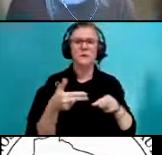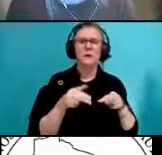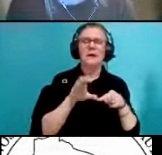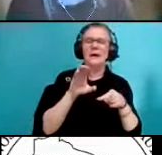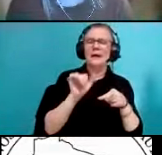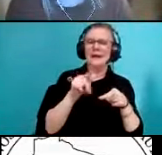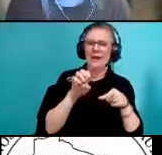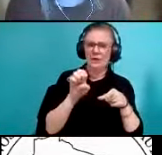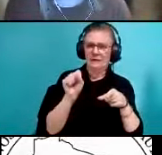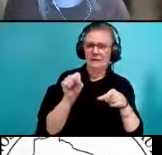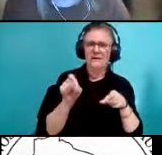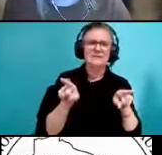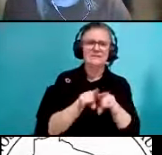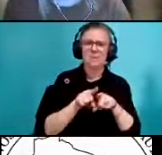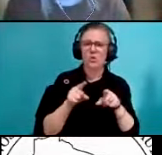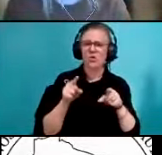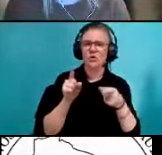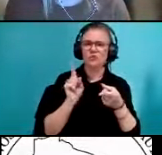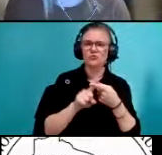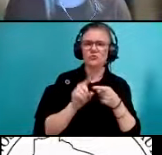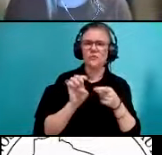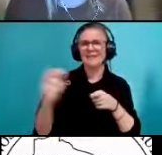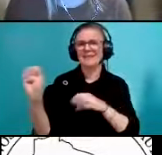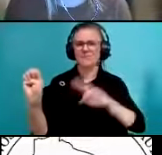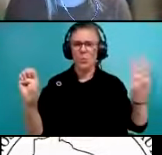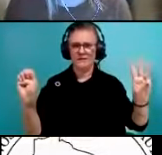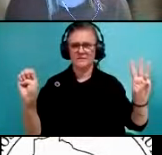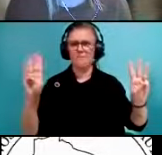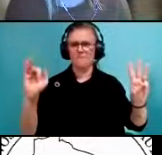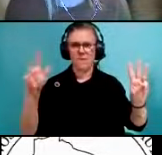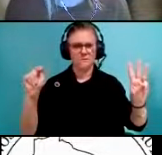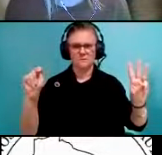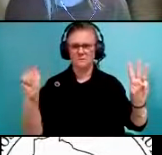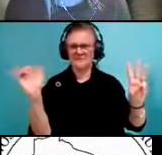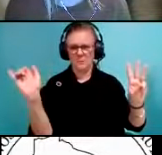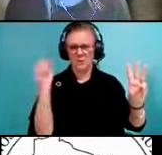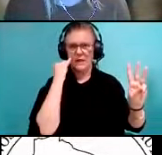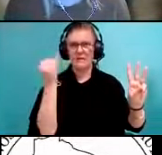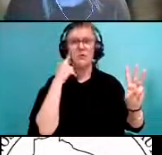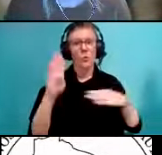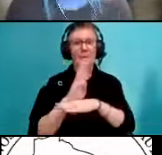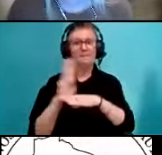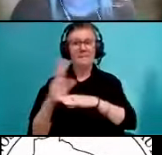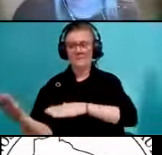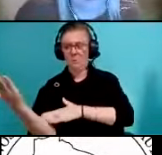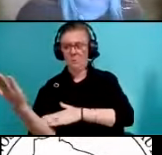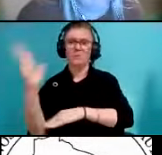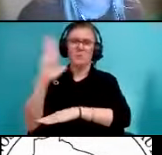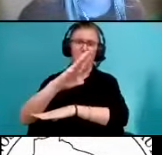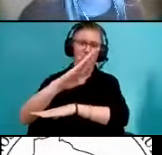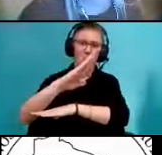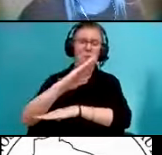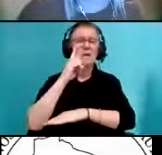we're looking at a similar frequency to the east-west. And so in the busy hours of the day, we're looking at